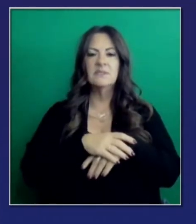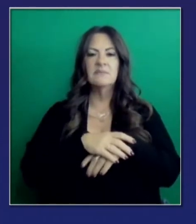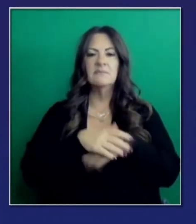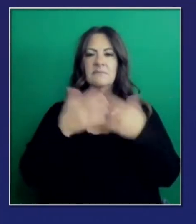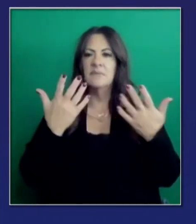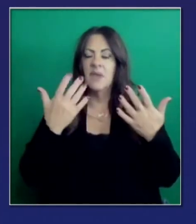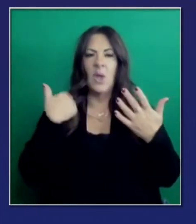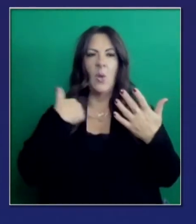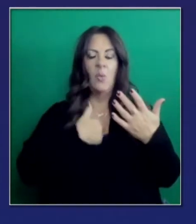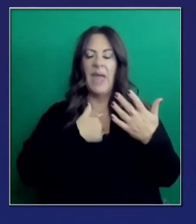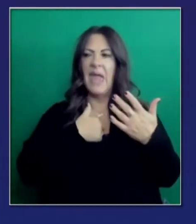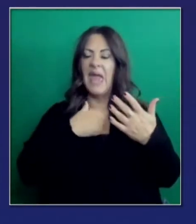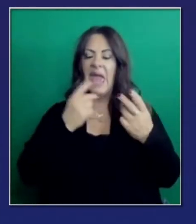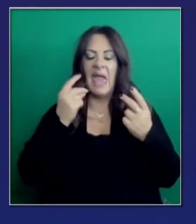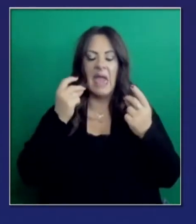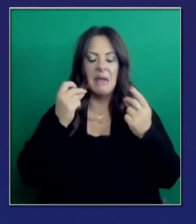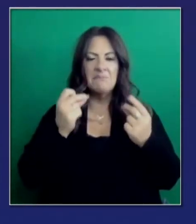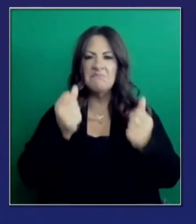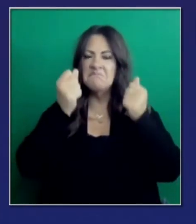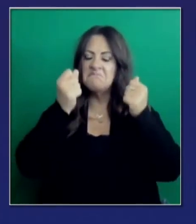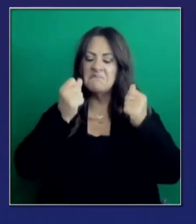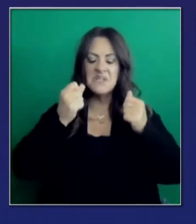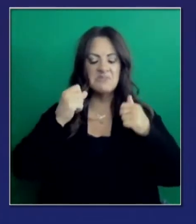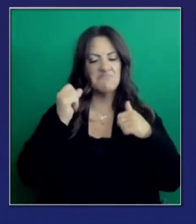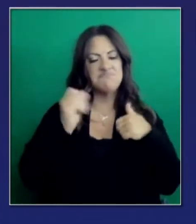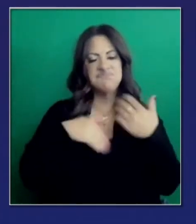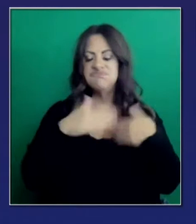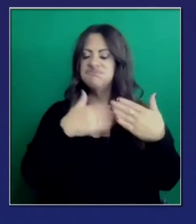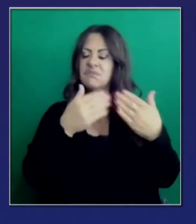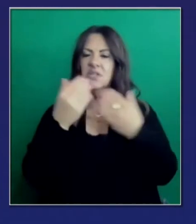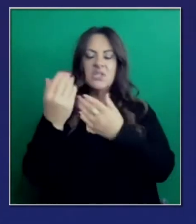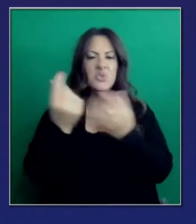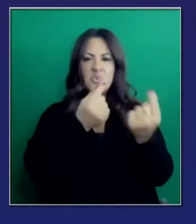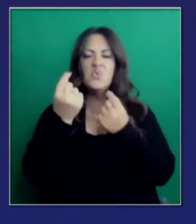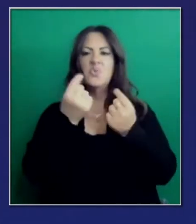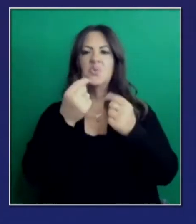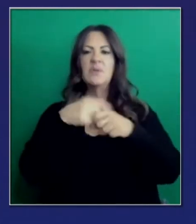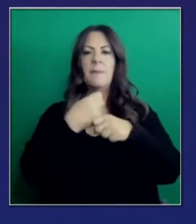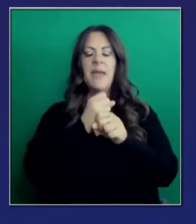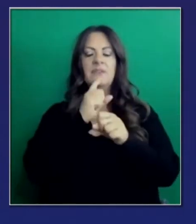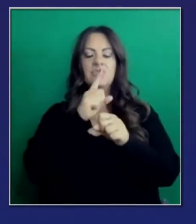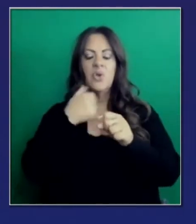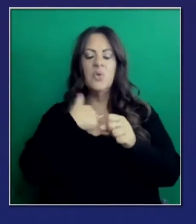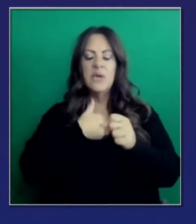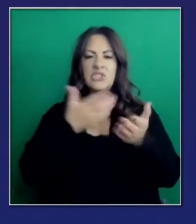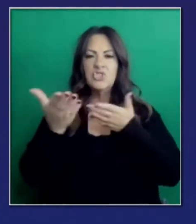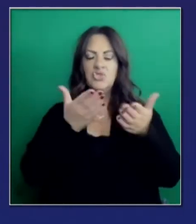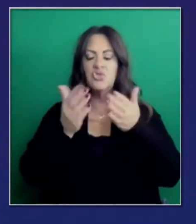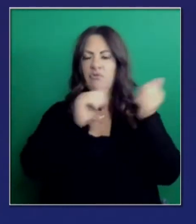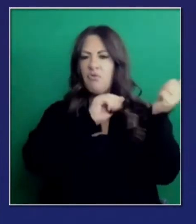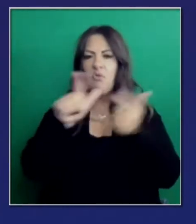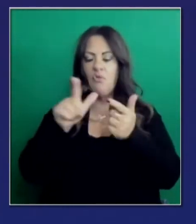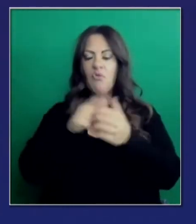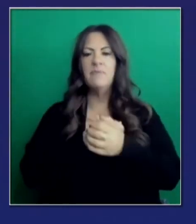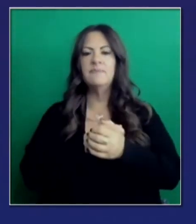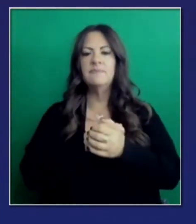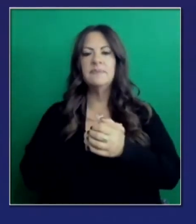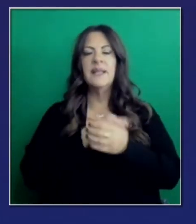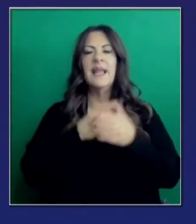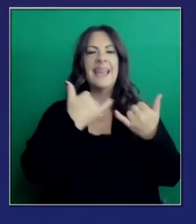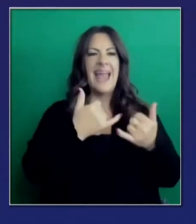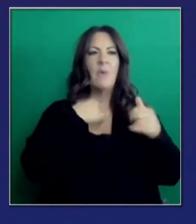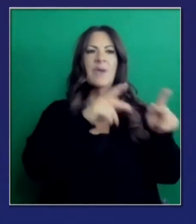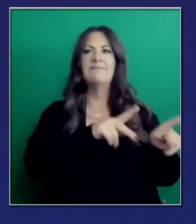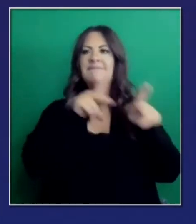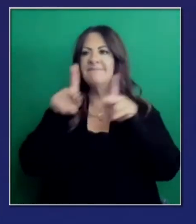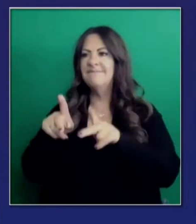That's exactly what we have done, and you'll continue to hear more about as it relates to our vaccine administration in the state, tripling,